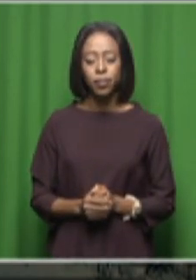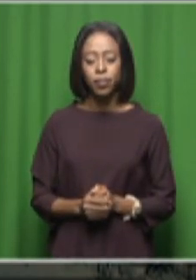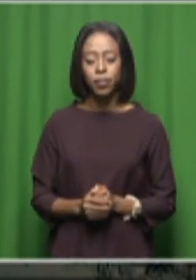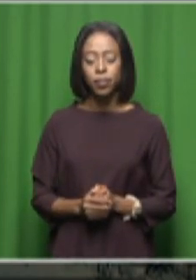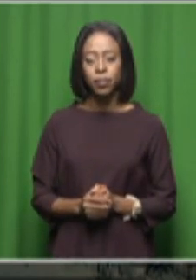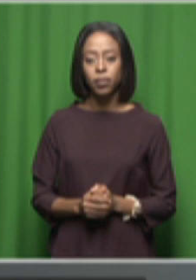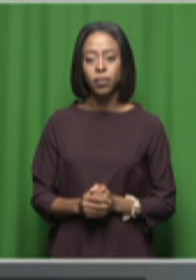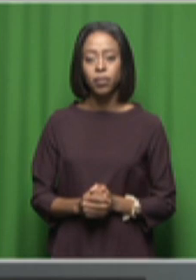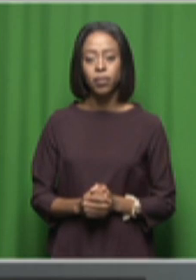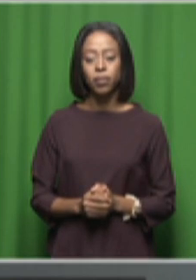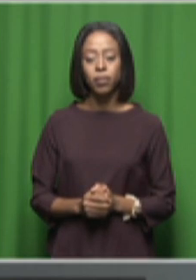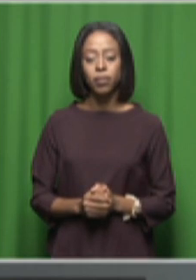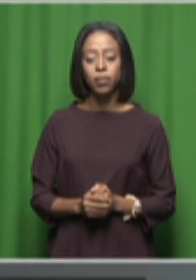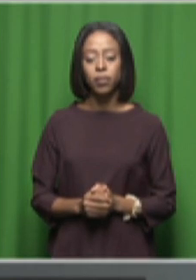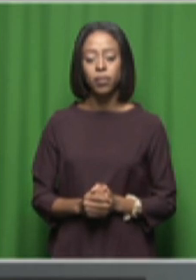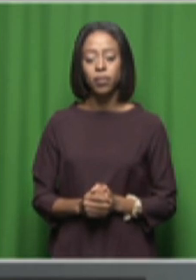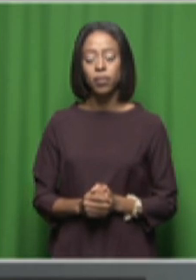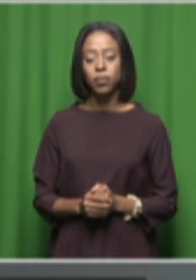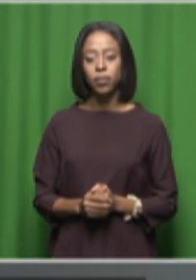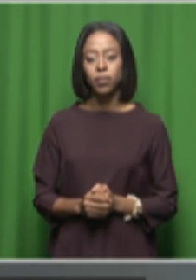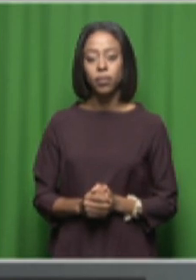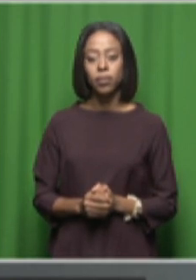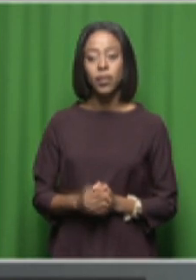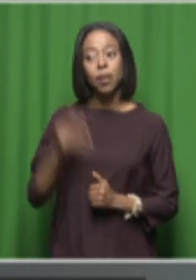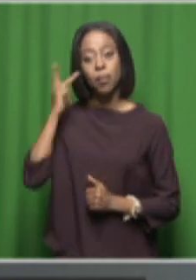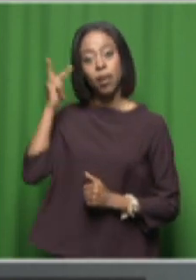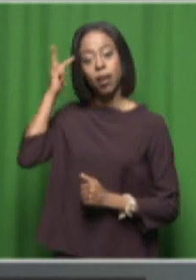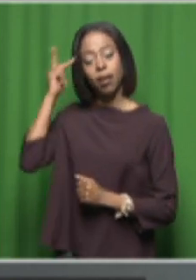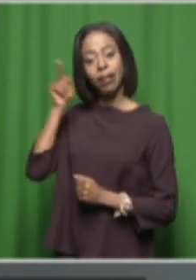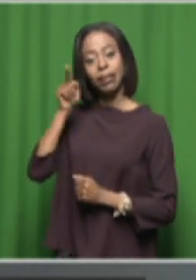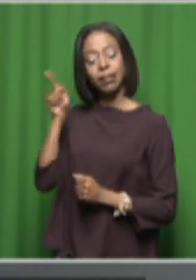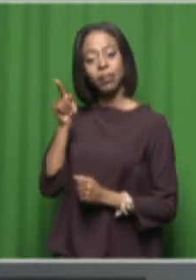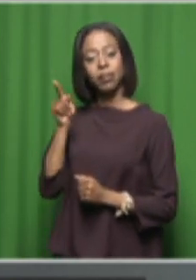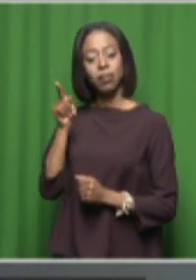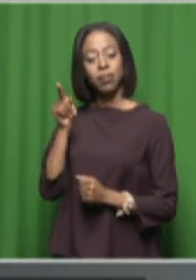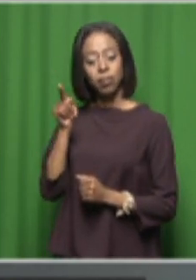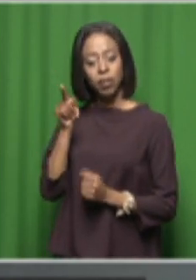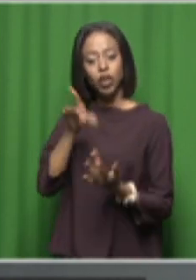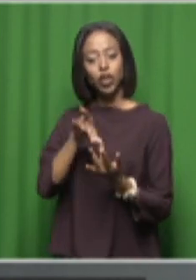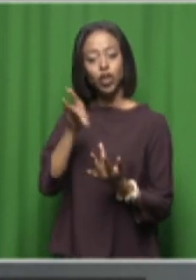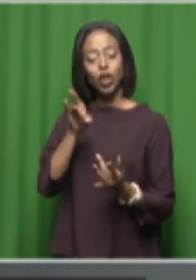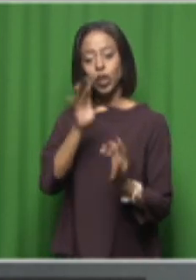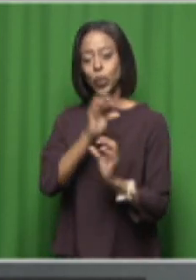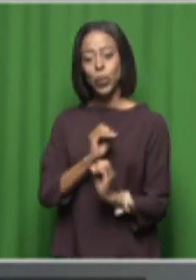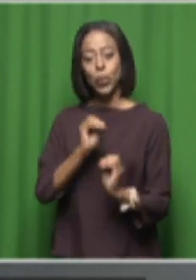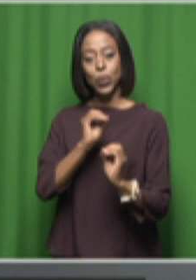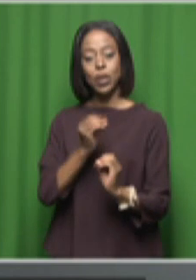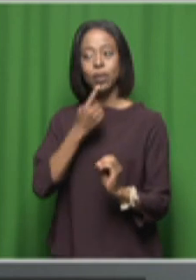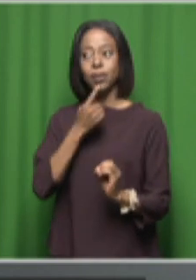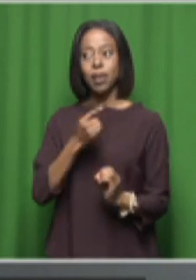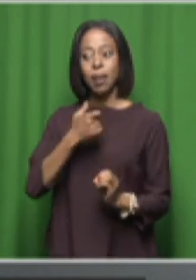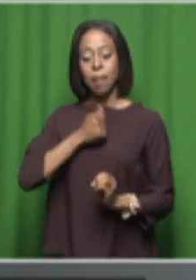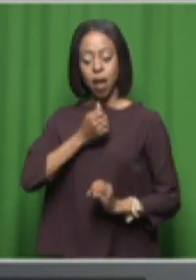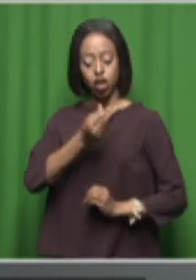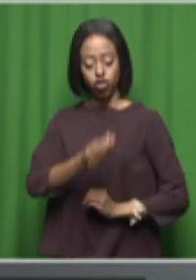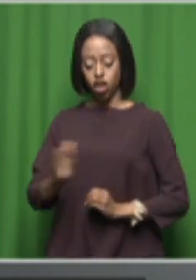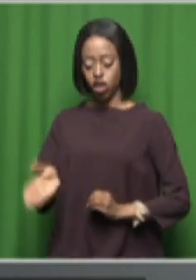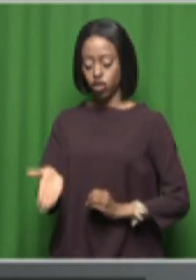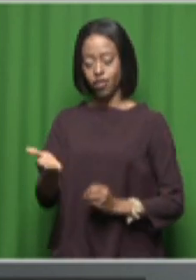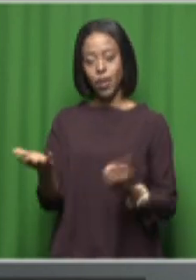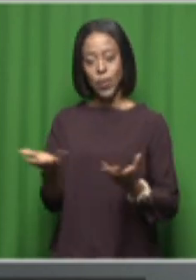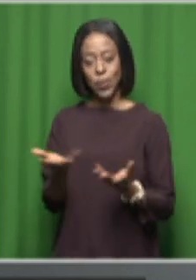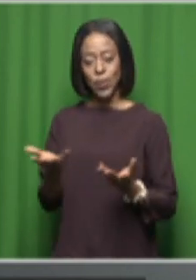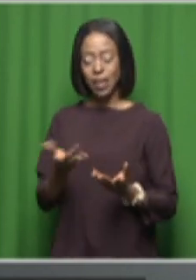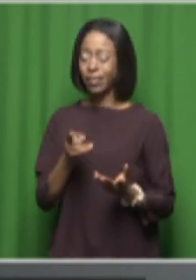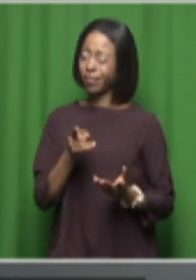I think the point of parents being essentially stripped of the choice of where their children should go